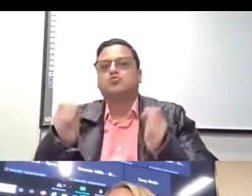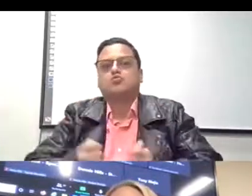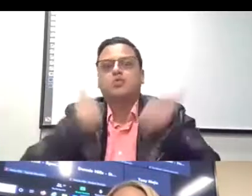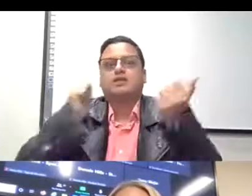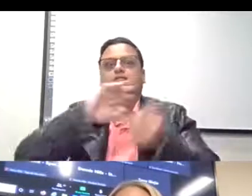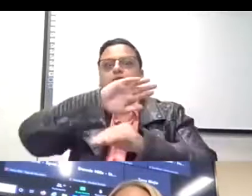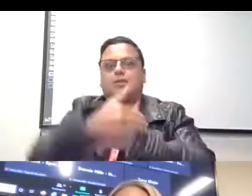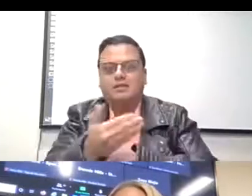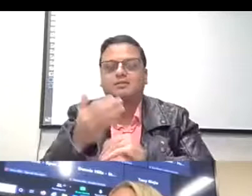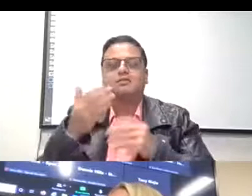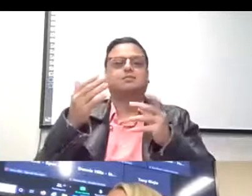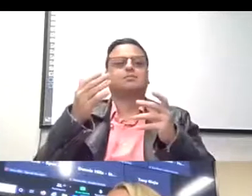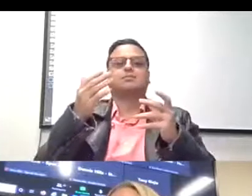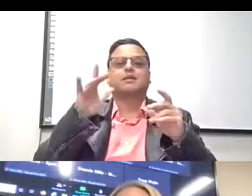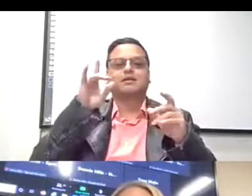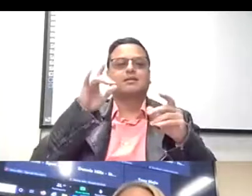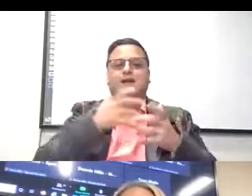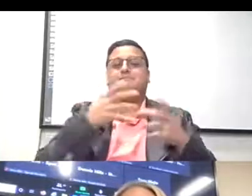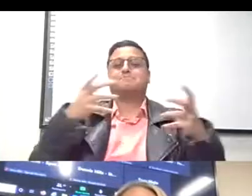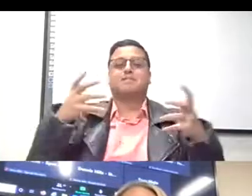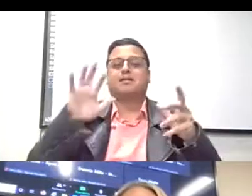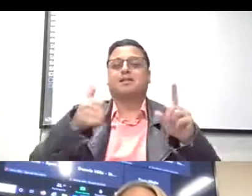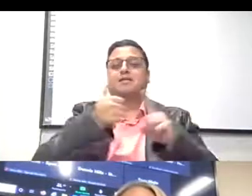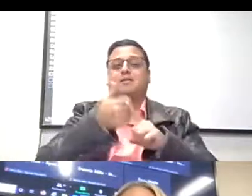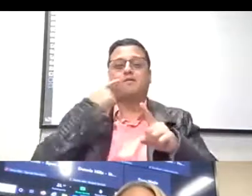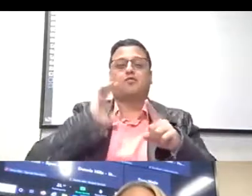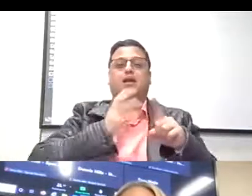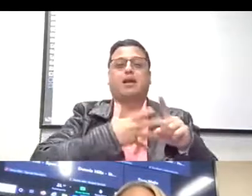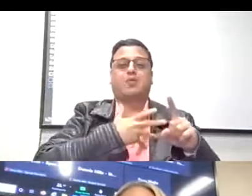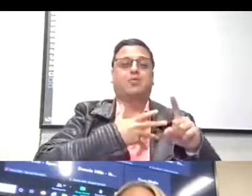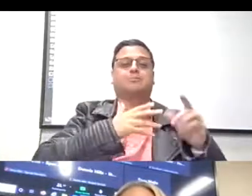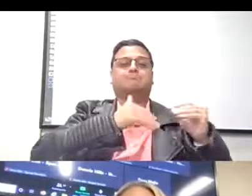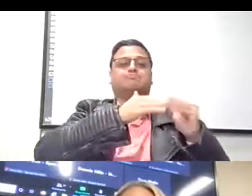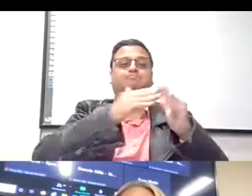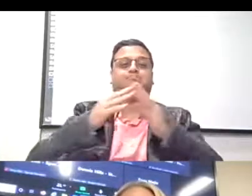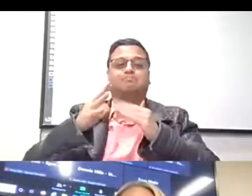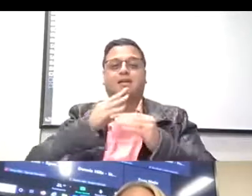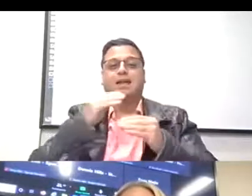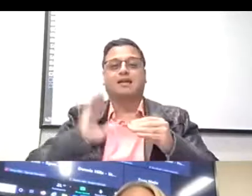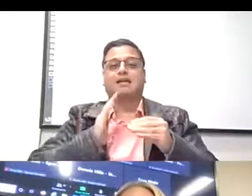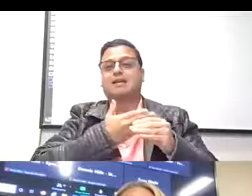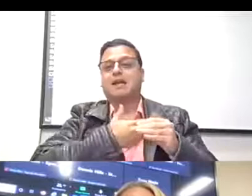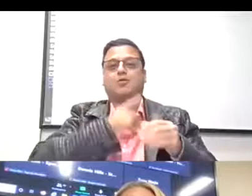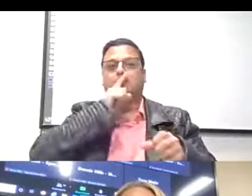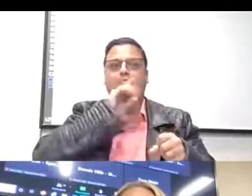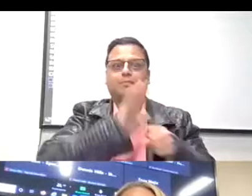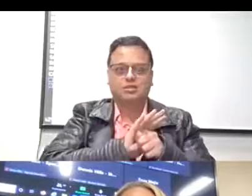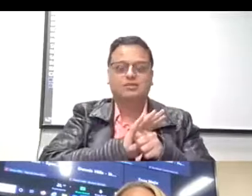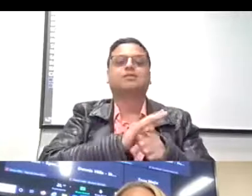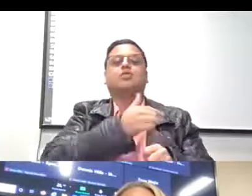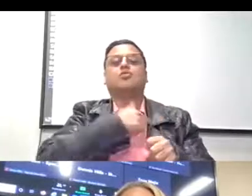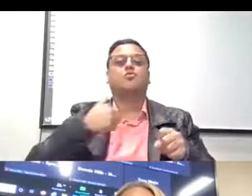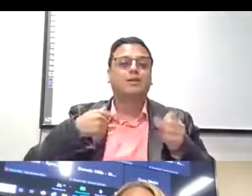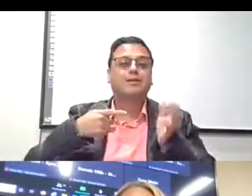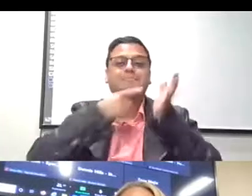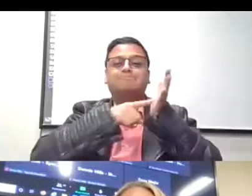does have major impacts to our facilities and our overall budgets when we go through it and how we